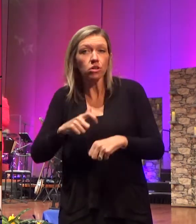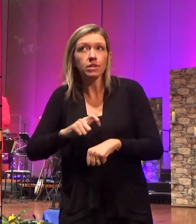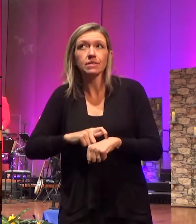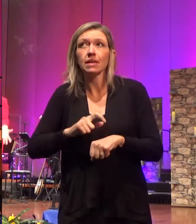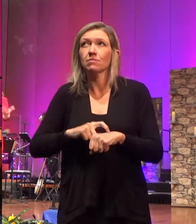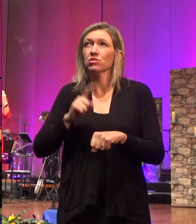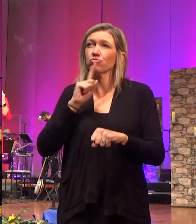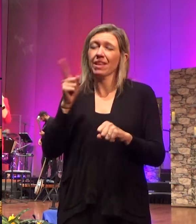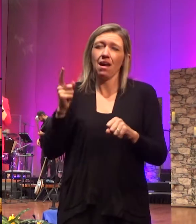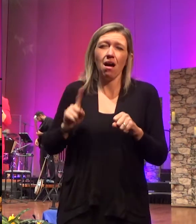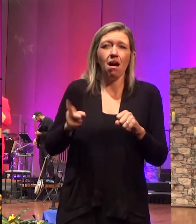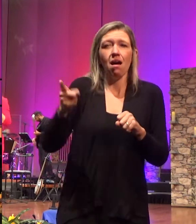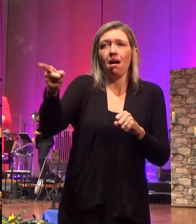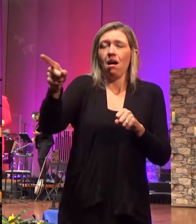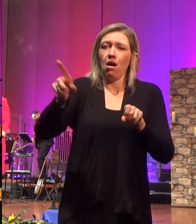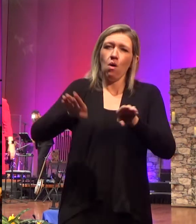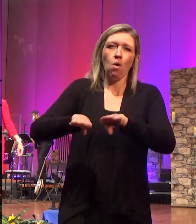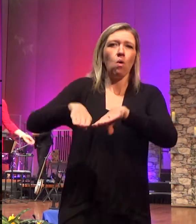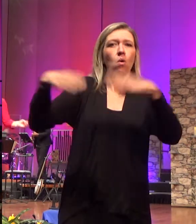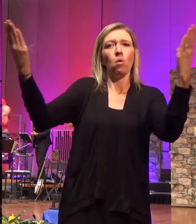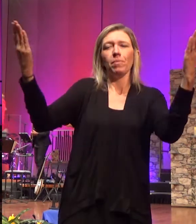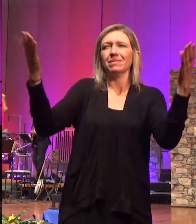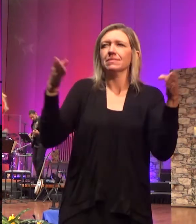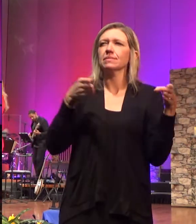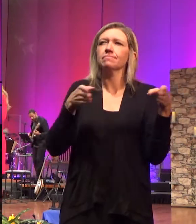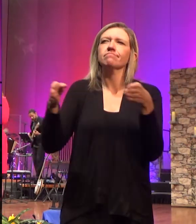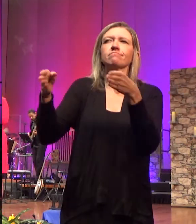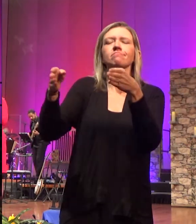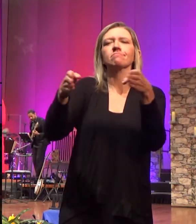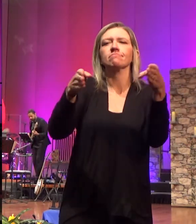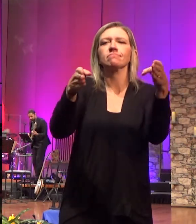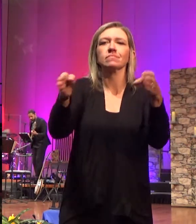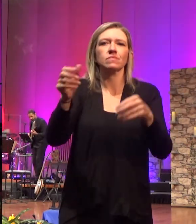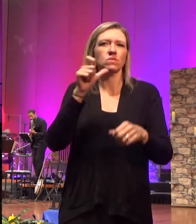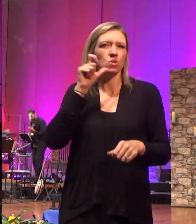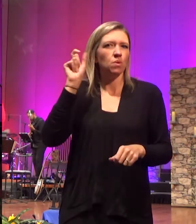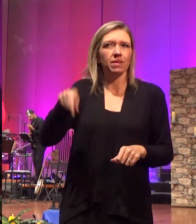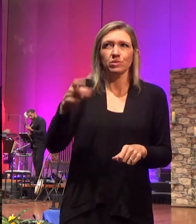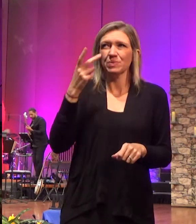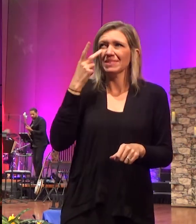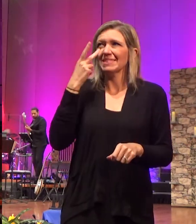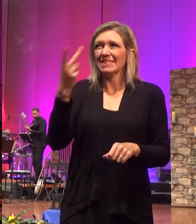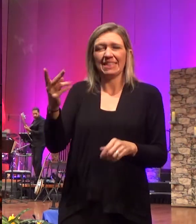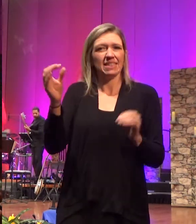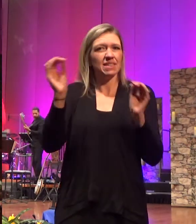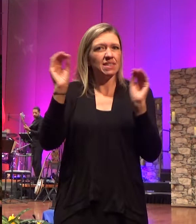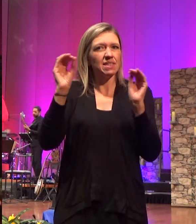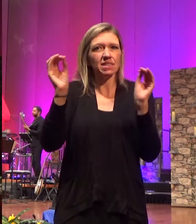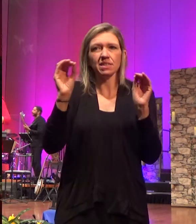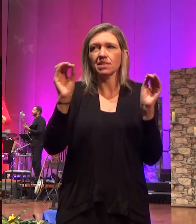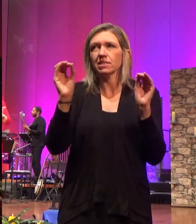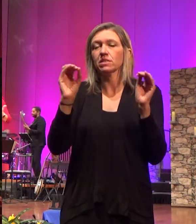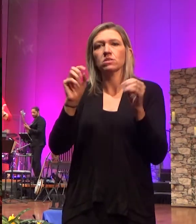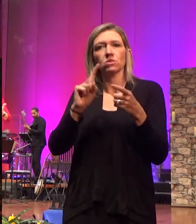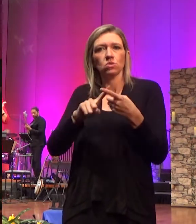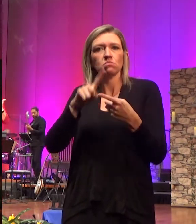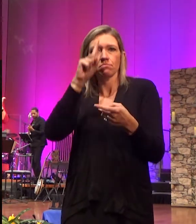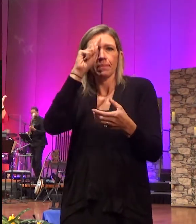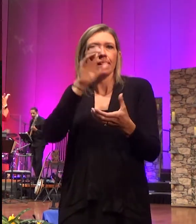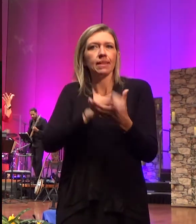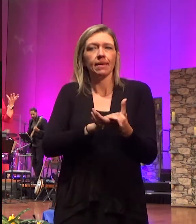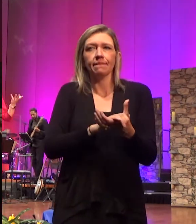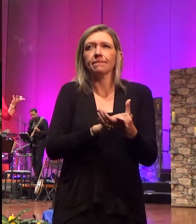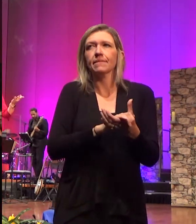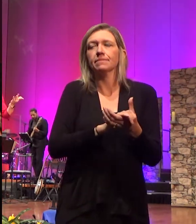the farthest and opens a way. Oh, don't need to see it, no, no, no, to believe